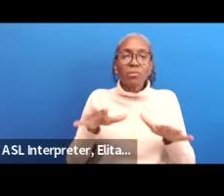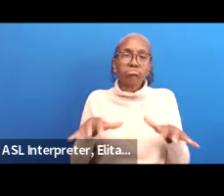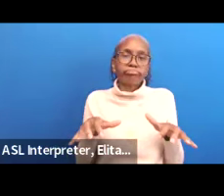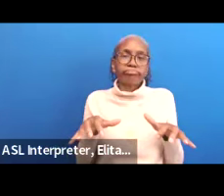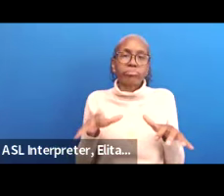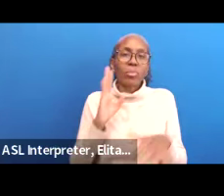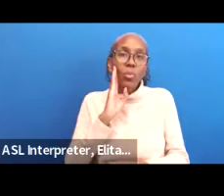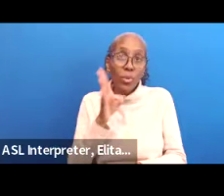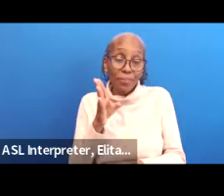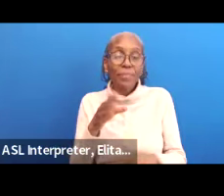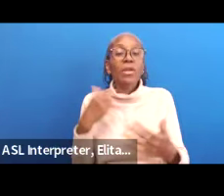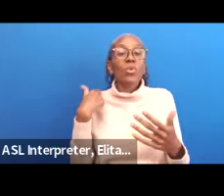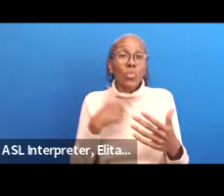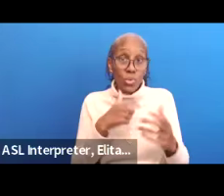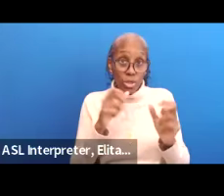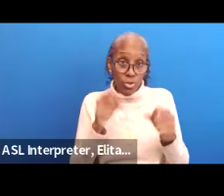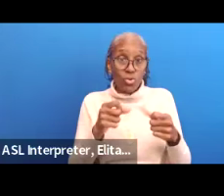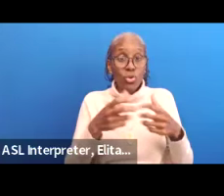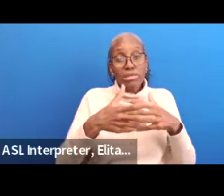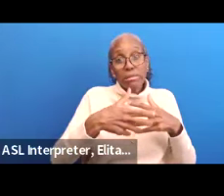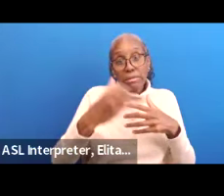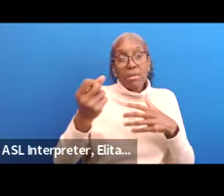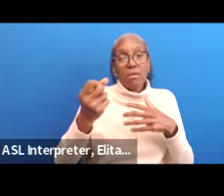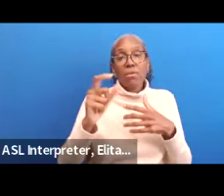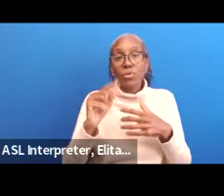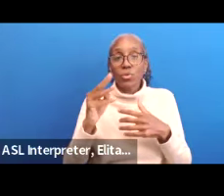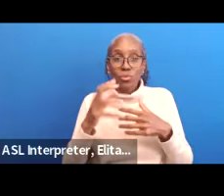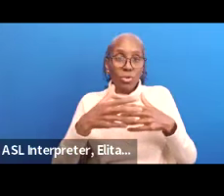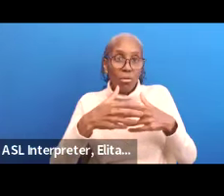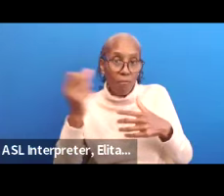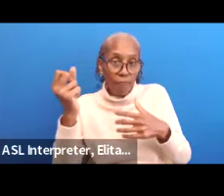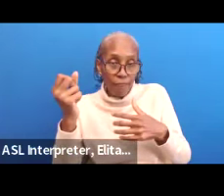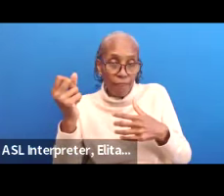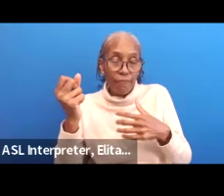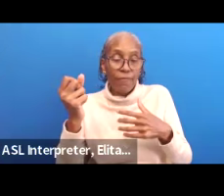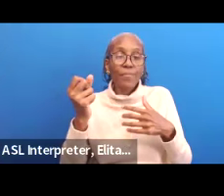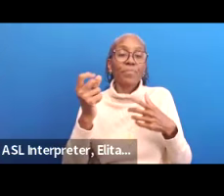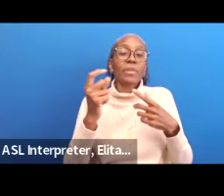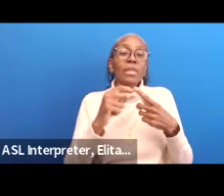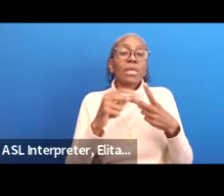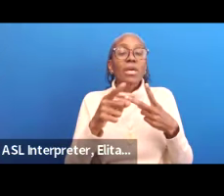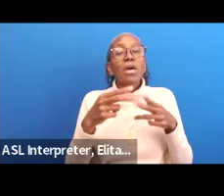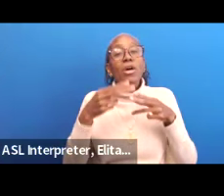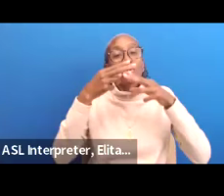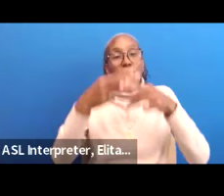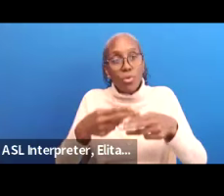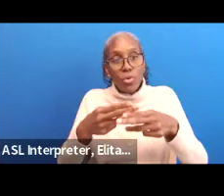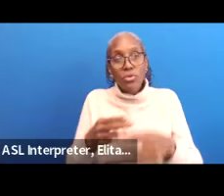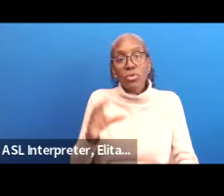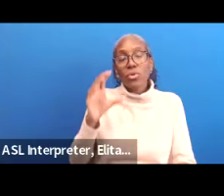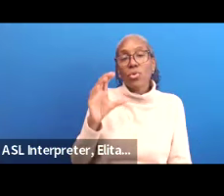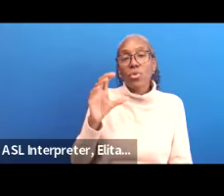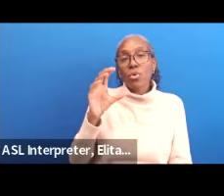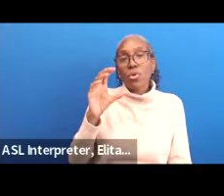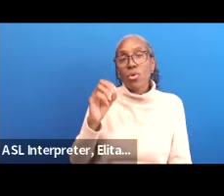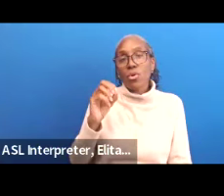paralysis. So we were able to take the tumor out, and that's called a